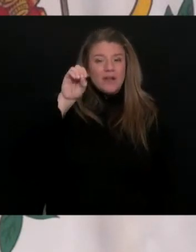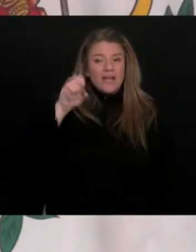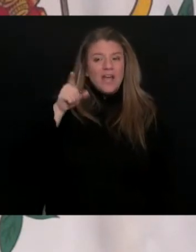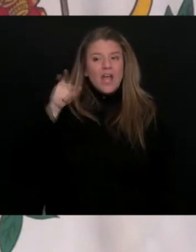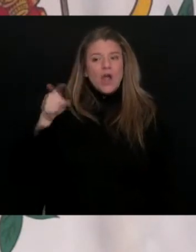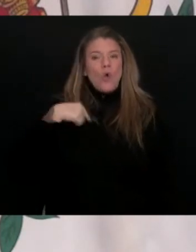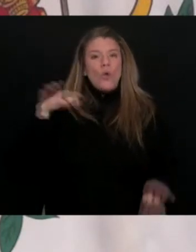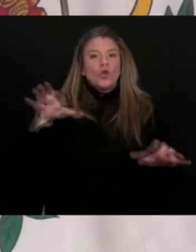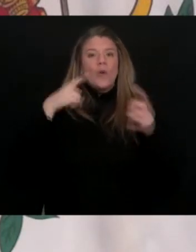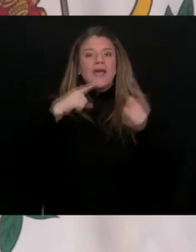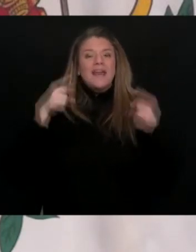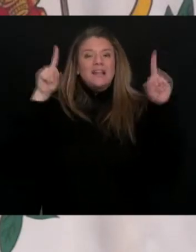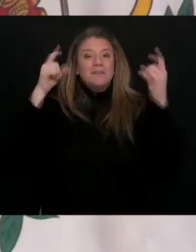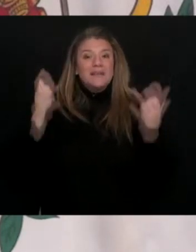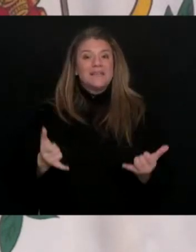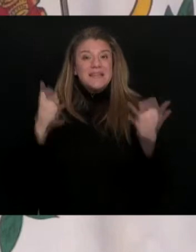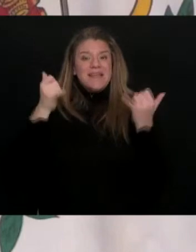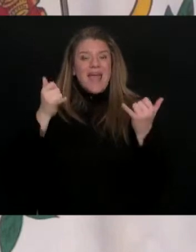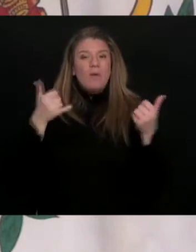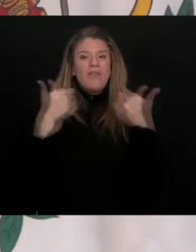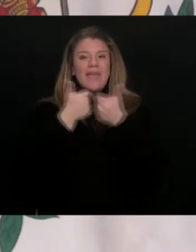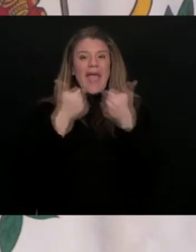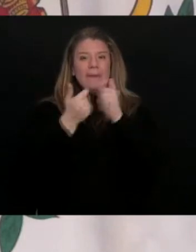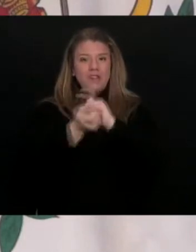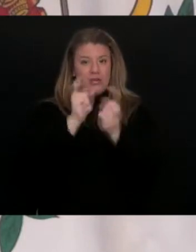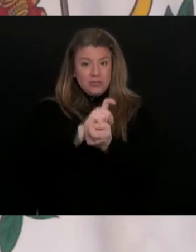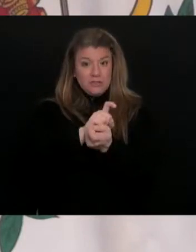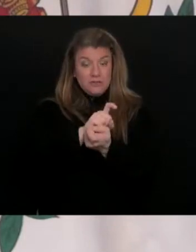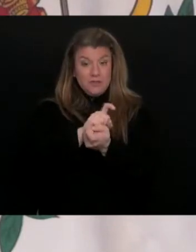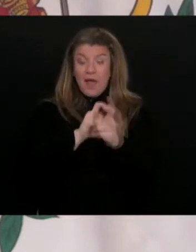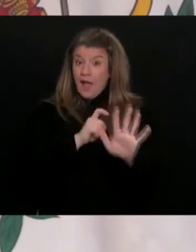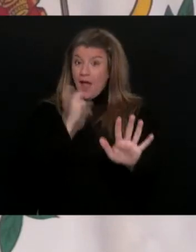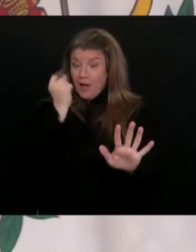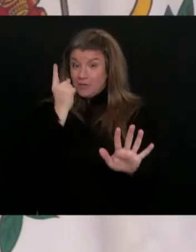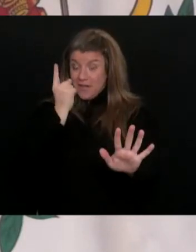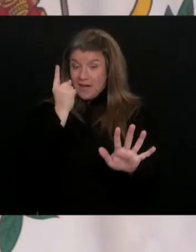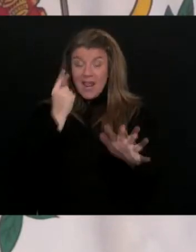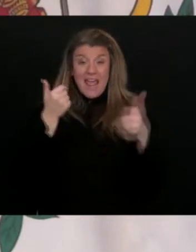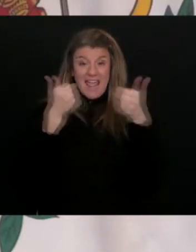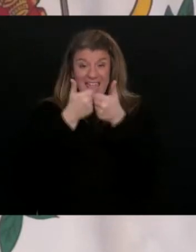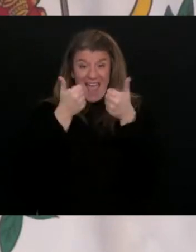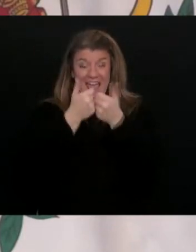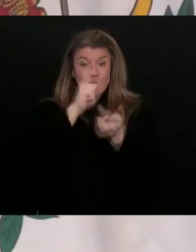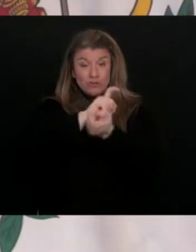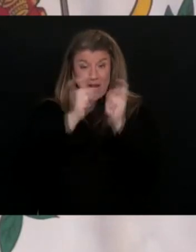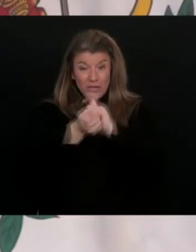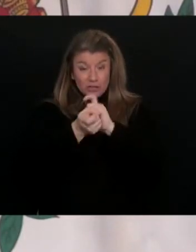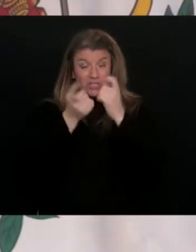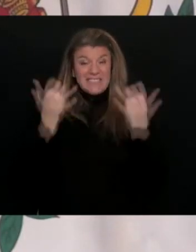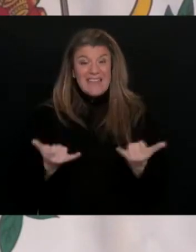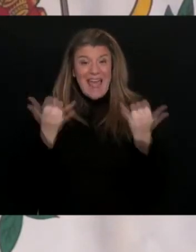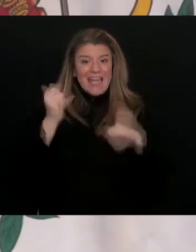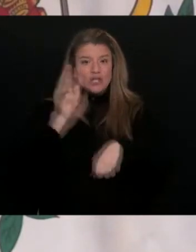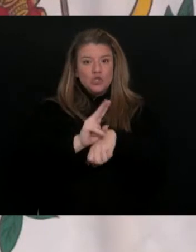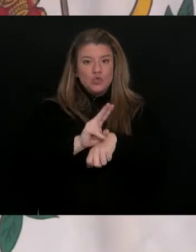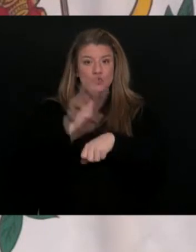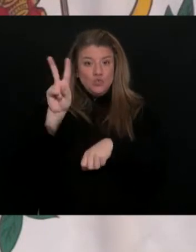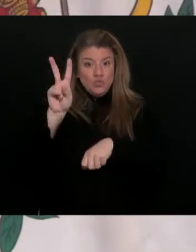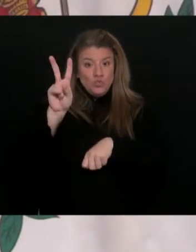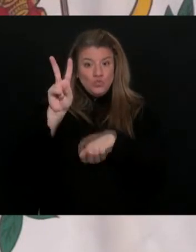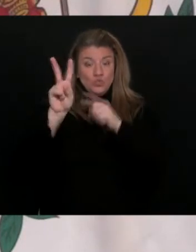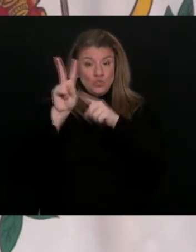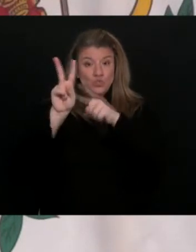we're doing an announcement today with Game Changers. Now get this, Game Changers today at 2 o'clock is